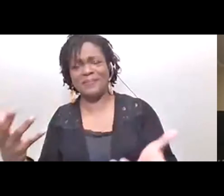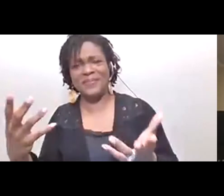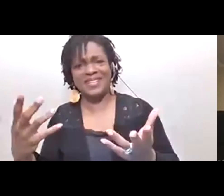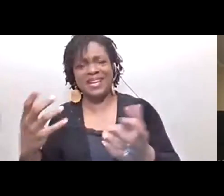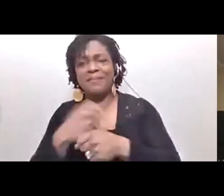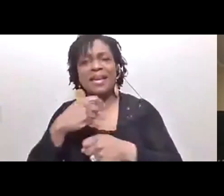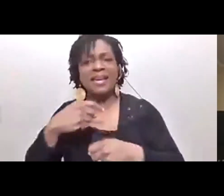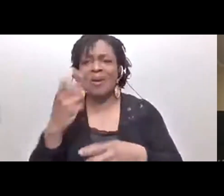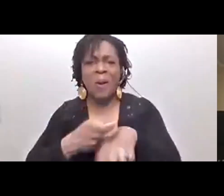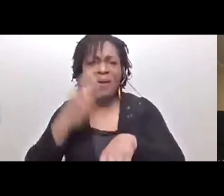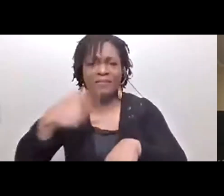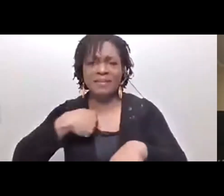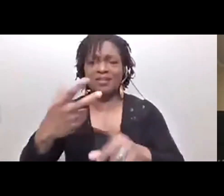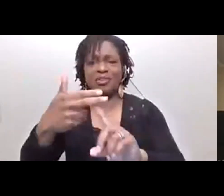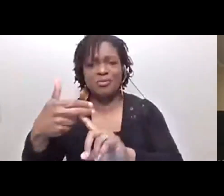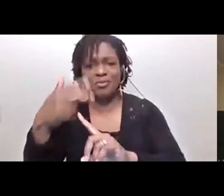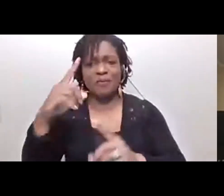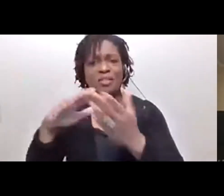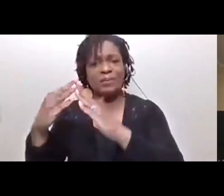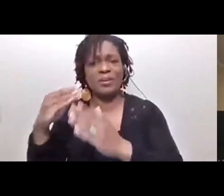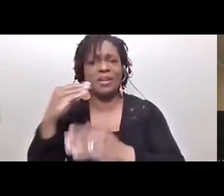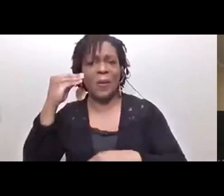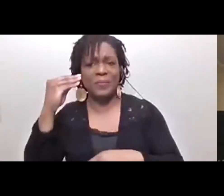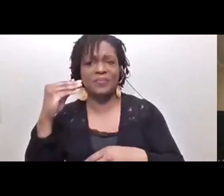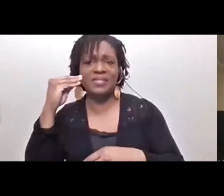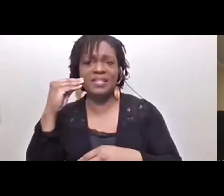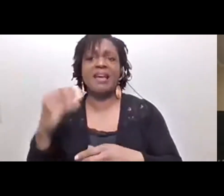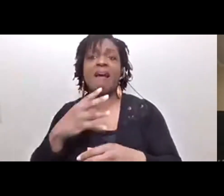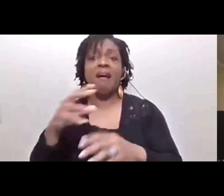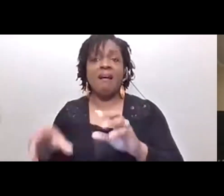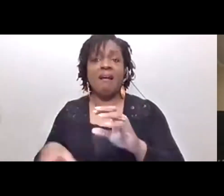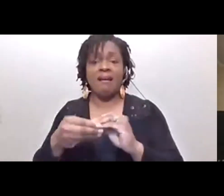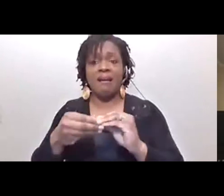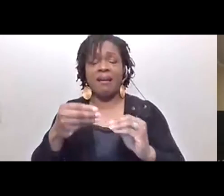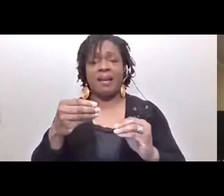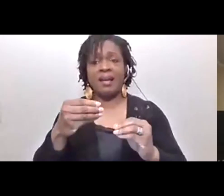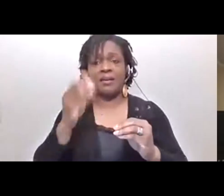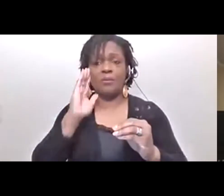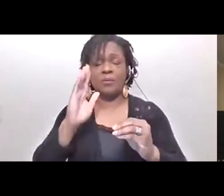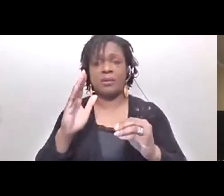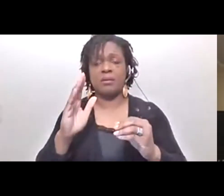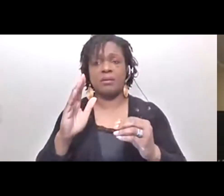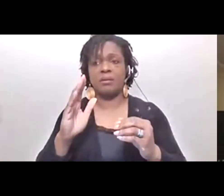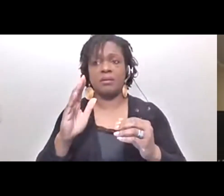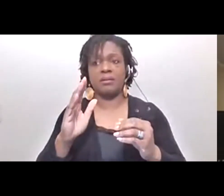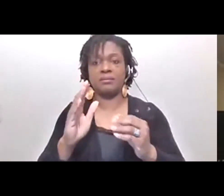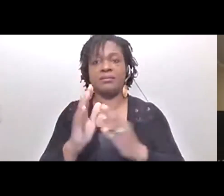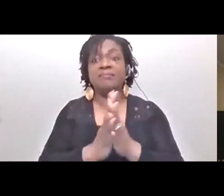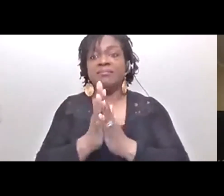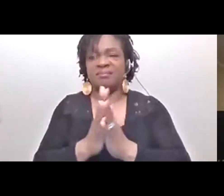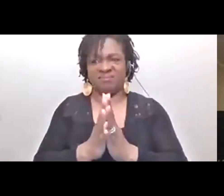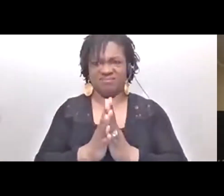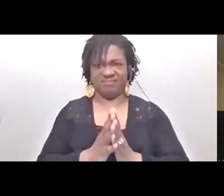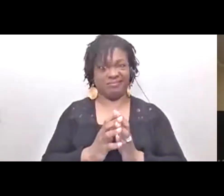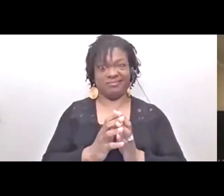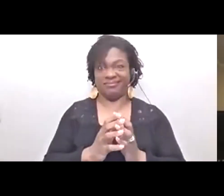into the community homes, but it would disincentivize them from wanting to work in the community homes. Already they're